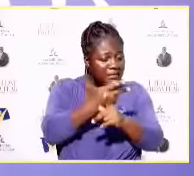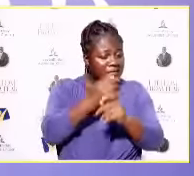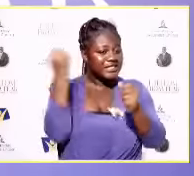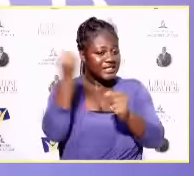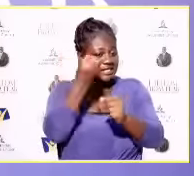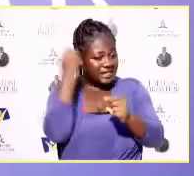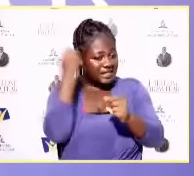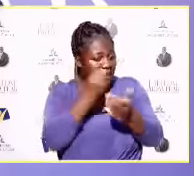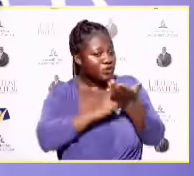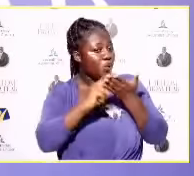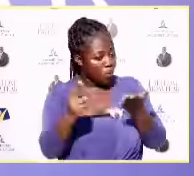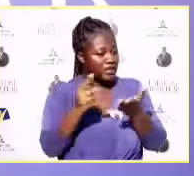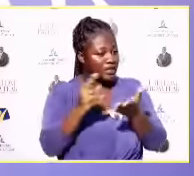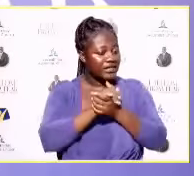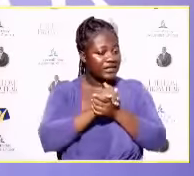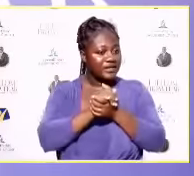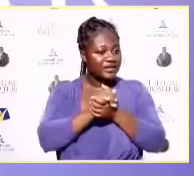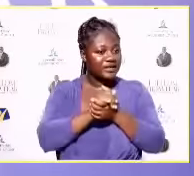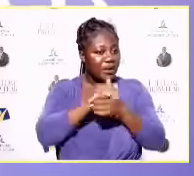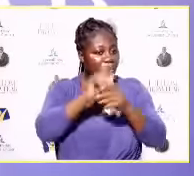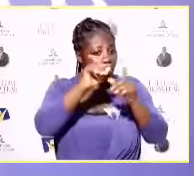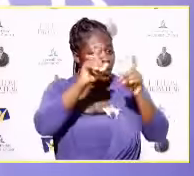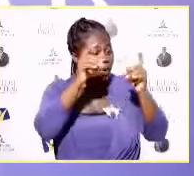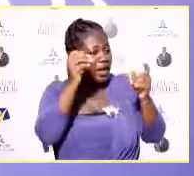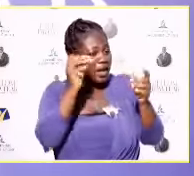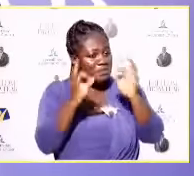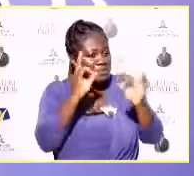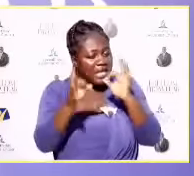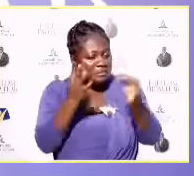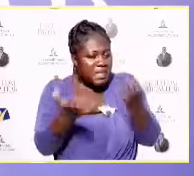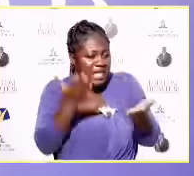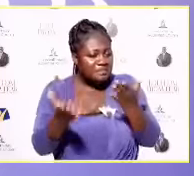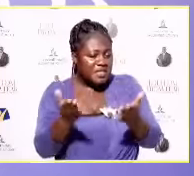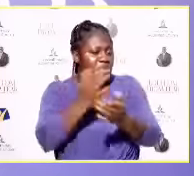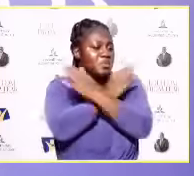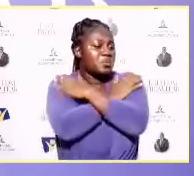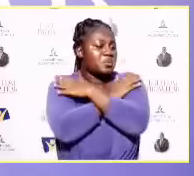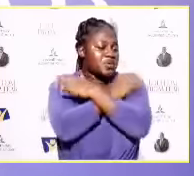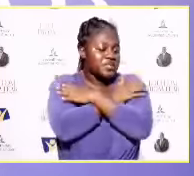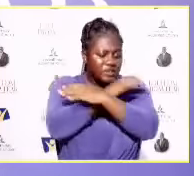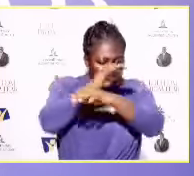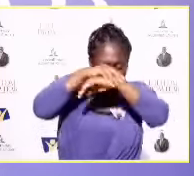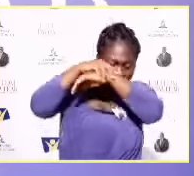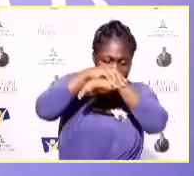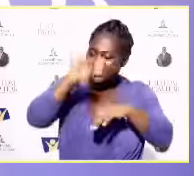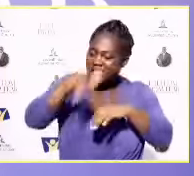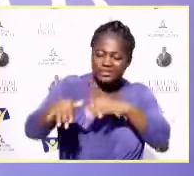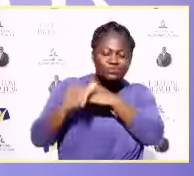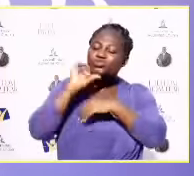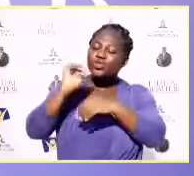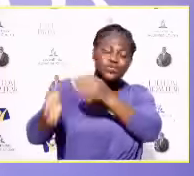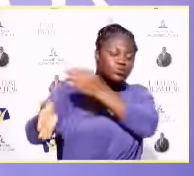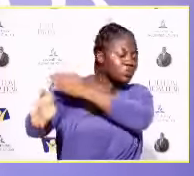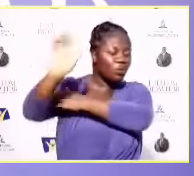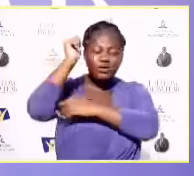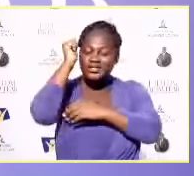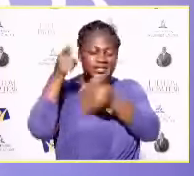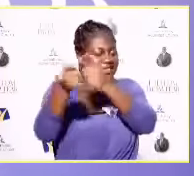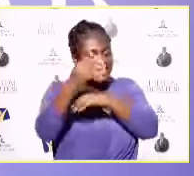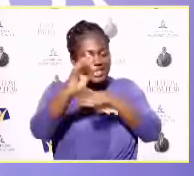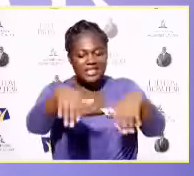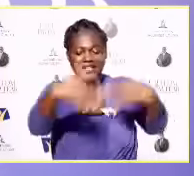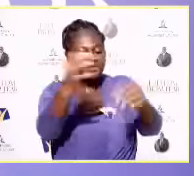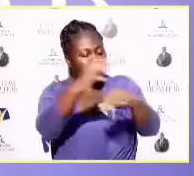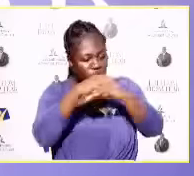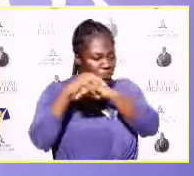been keeping Sunday, which is not the day of Jesus. Or you've been